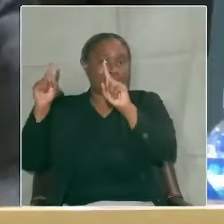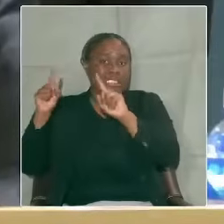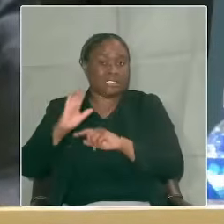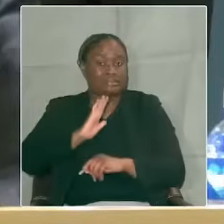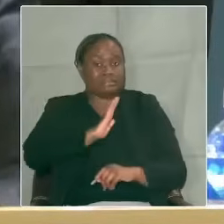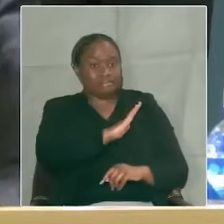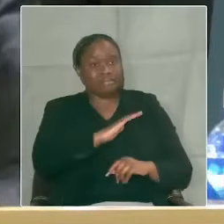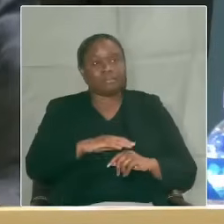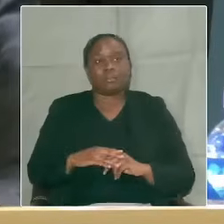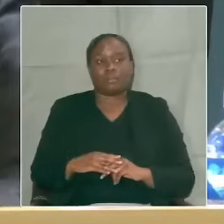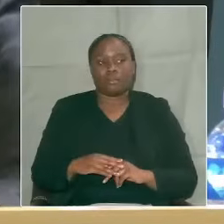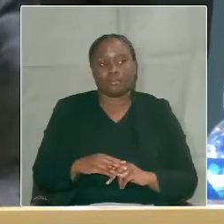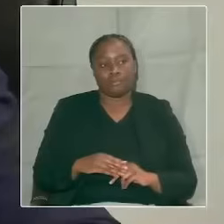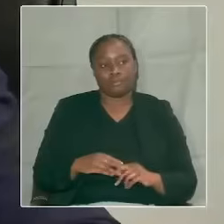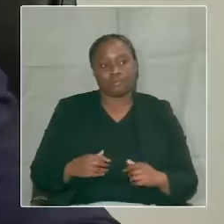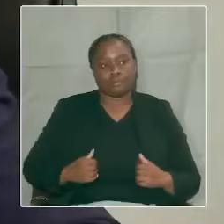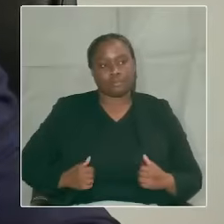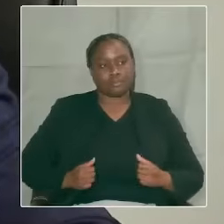Normally, people say